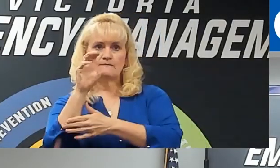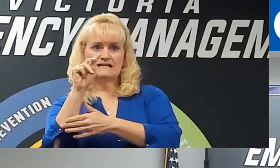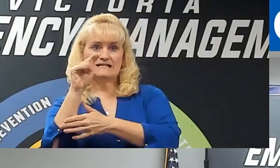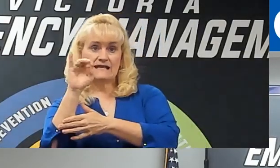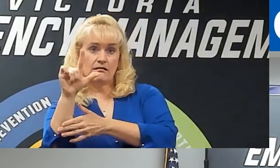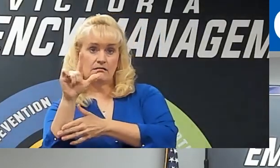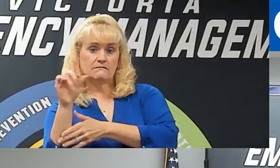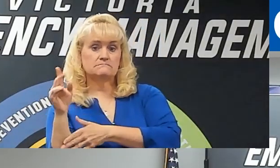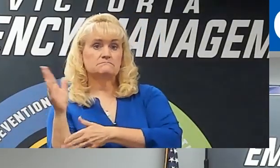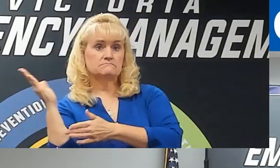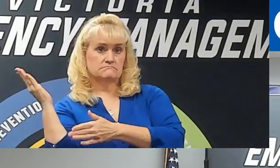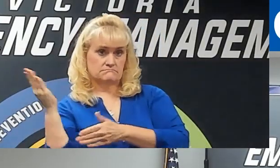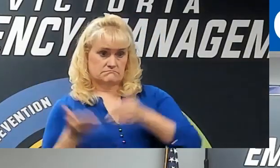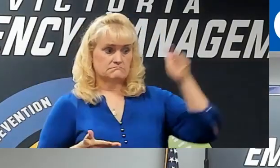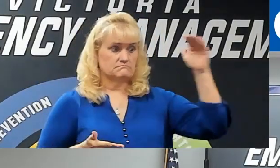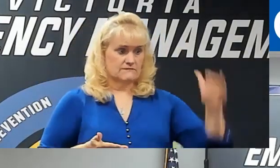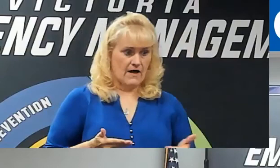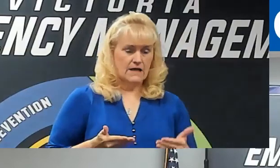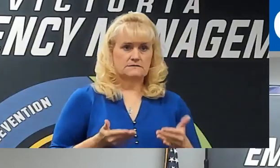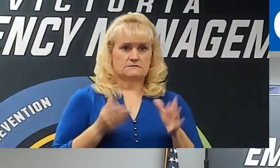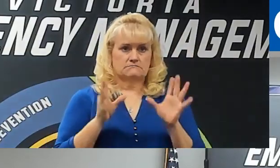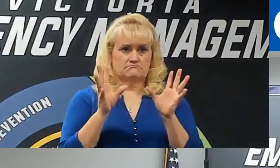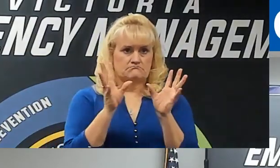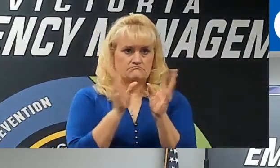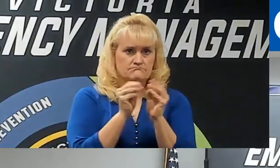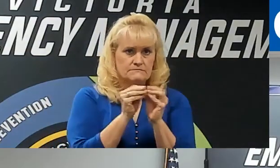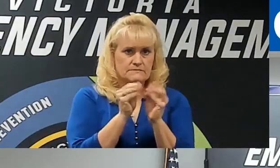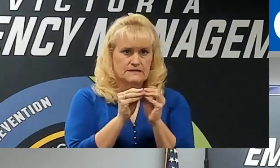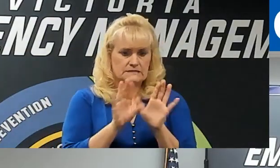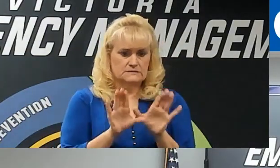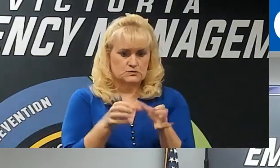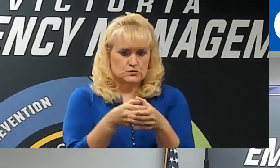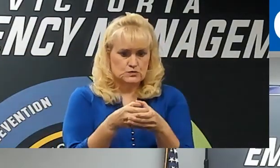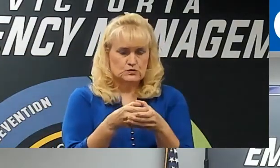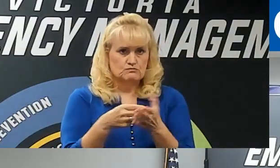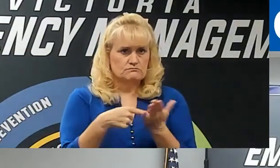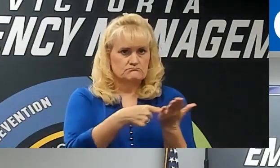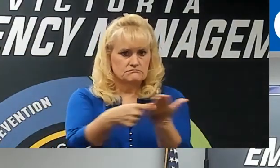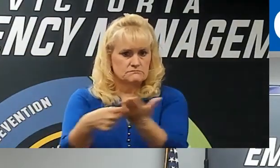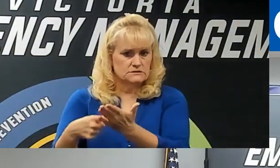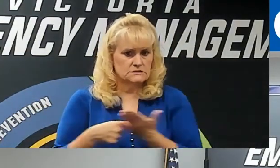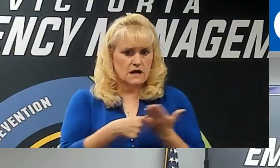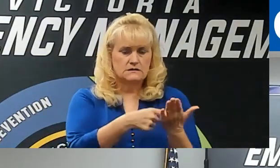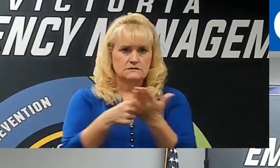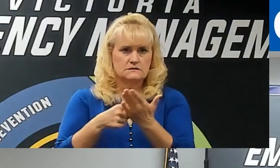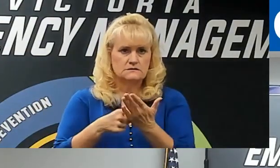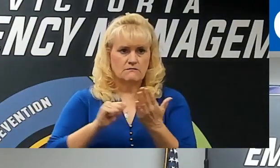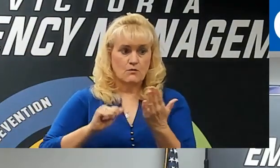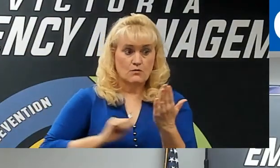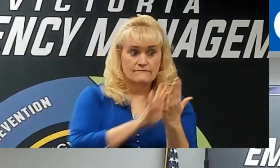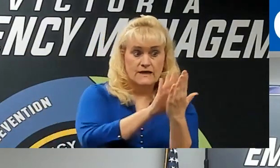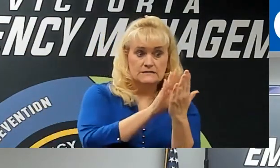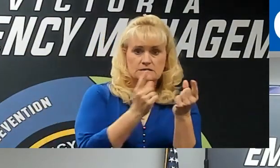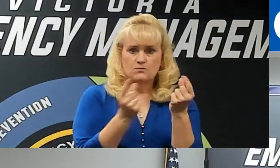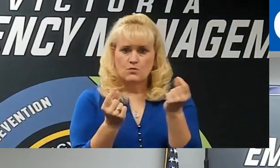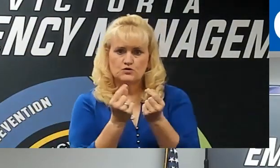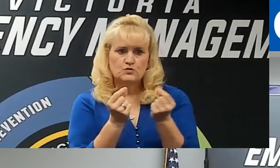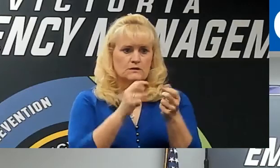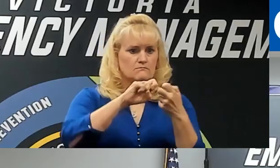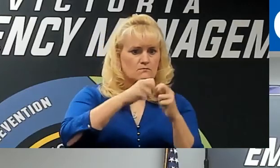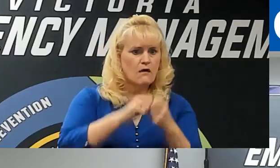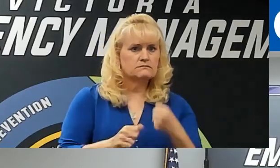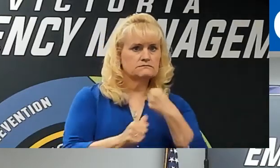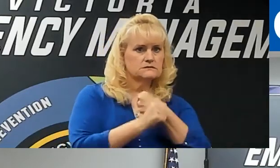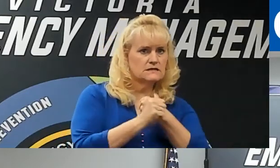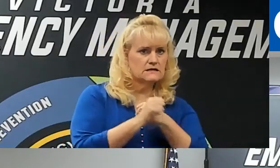to have a dialogue with that group about what we're facing and the dangers involved and what could be